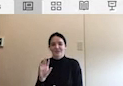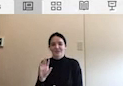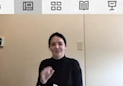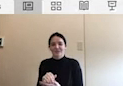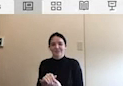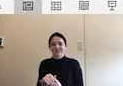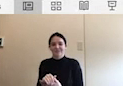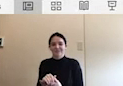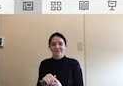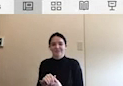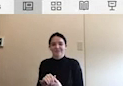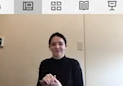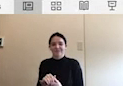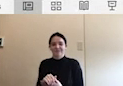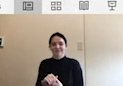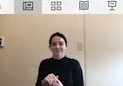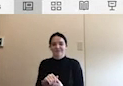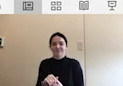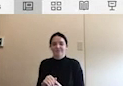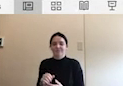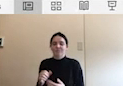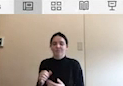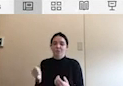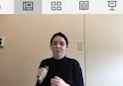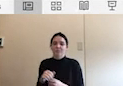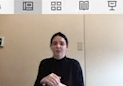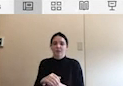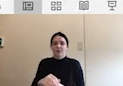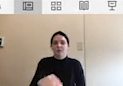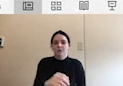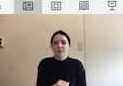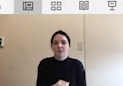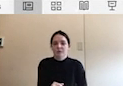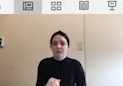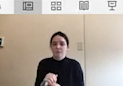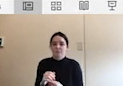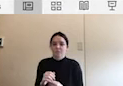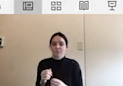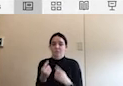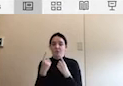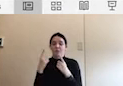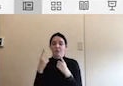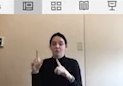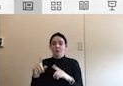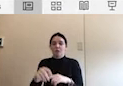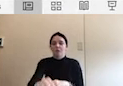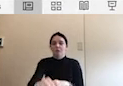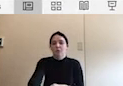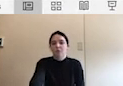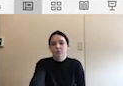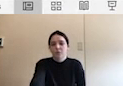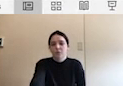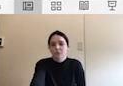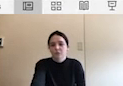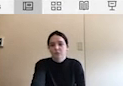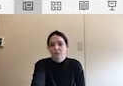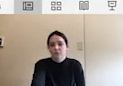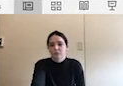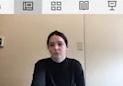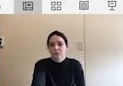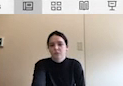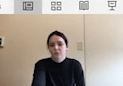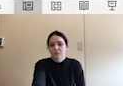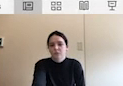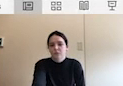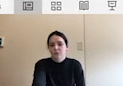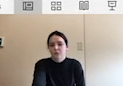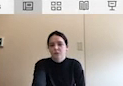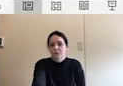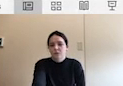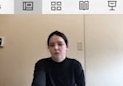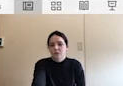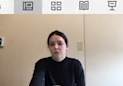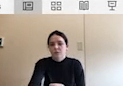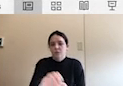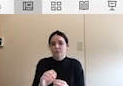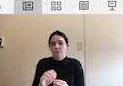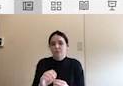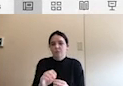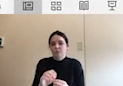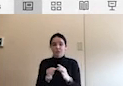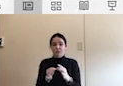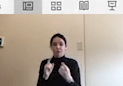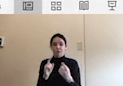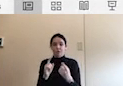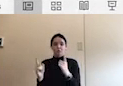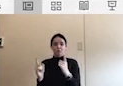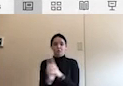in class before. So that worked out pretty good. So theoretically, Since